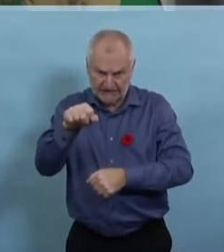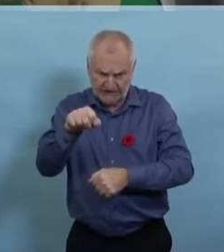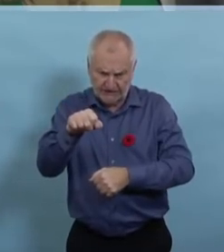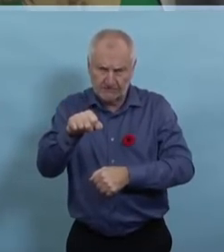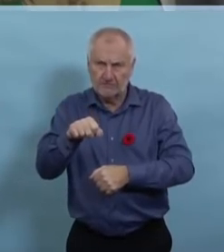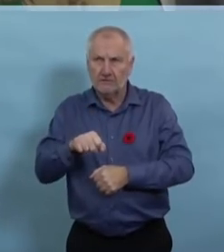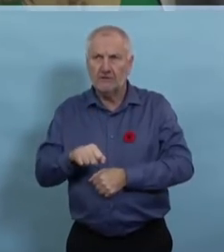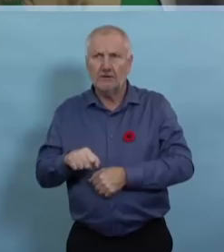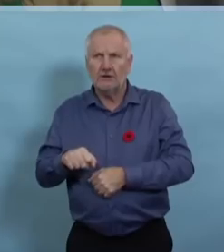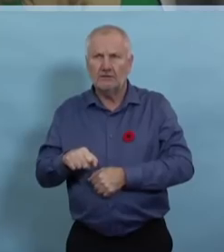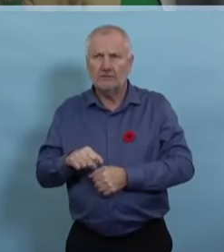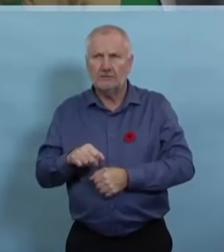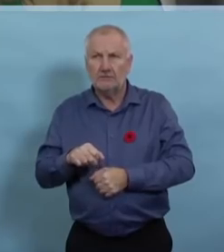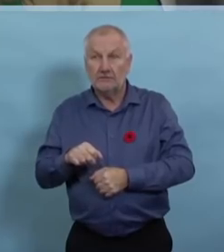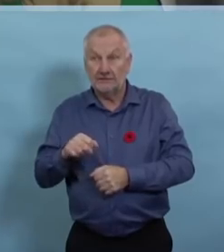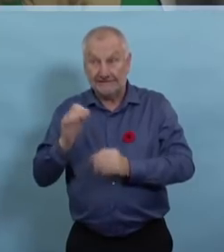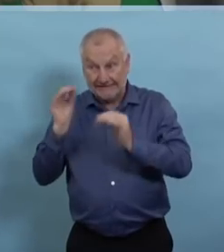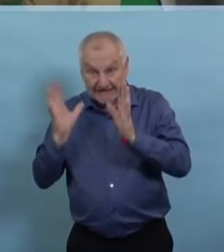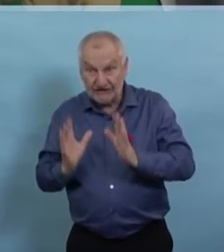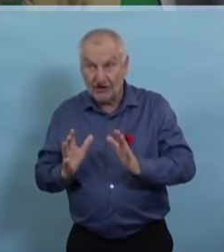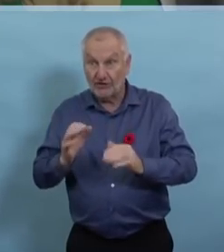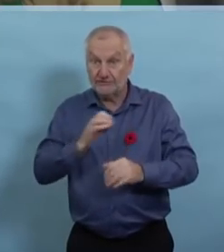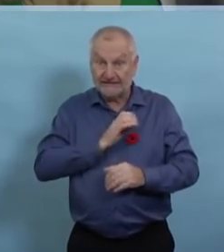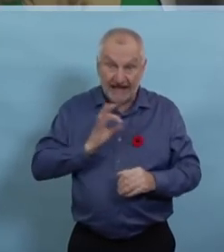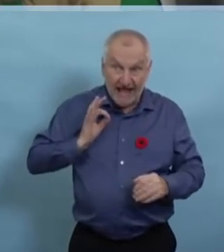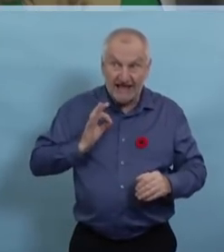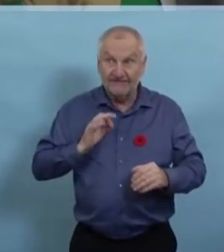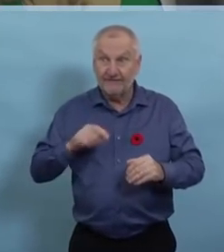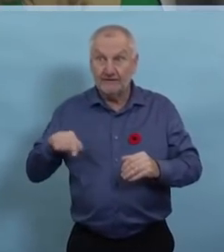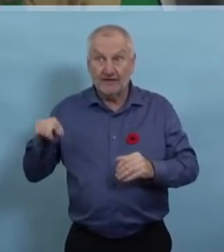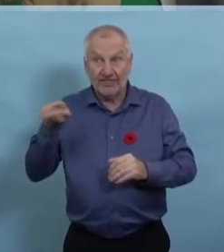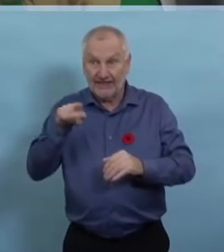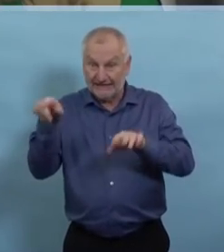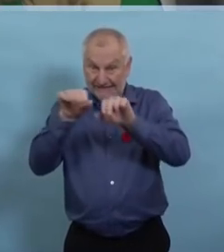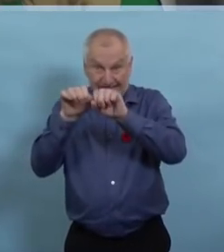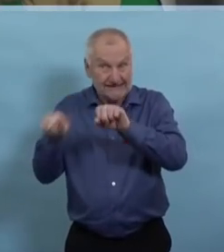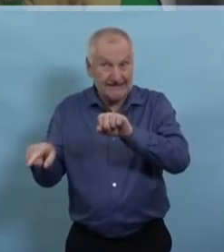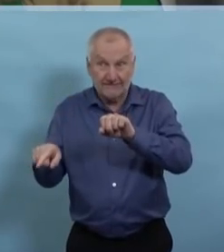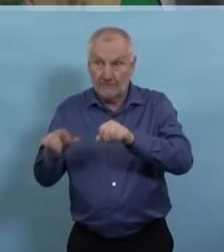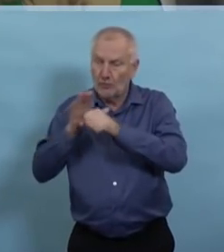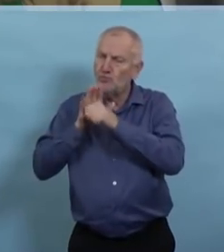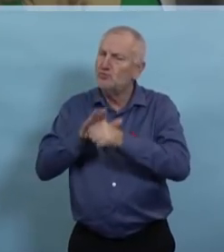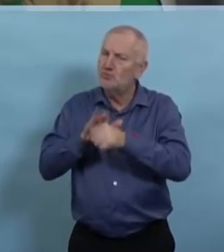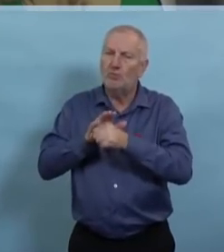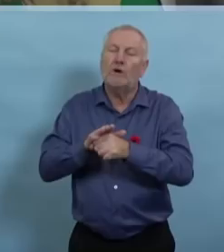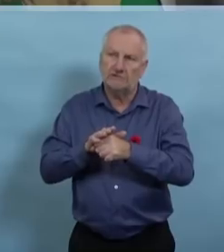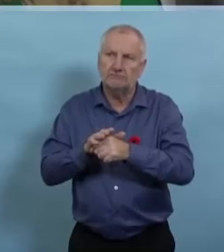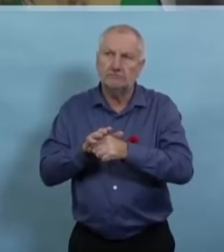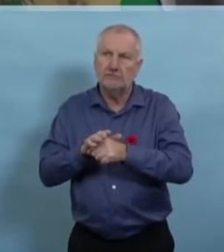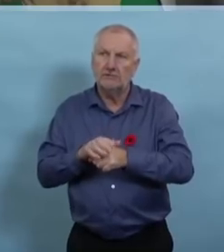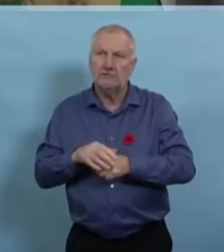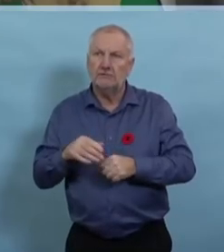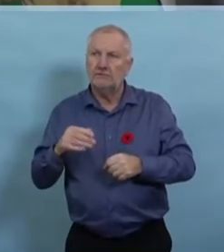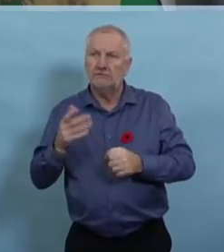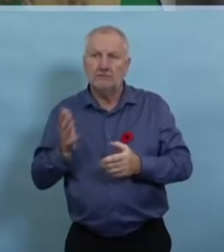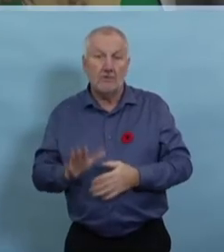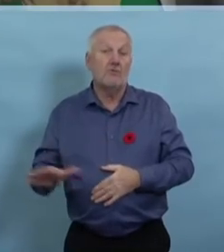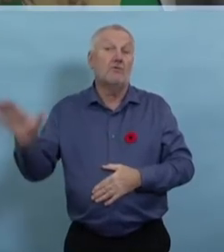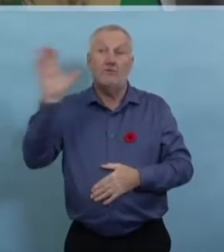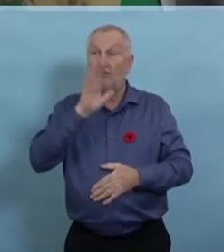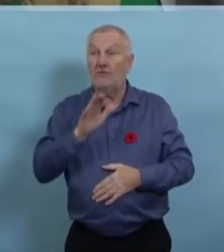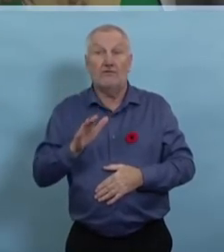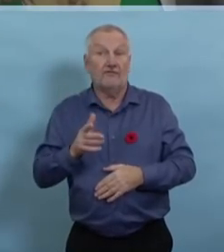are working in the system, because there are, as there are stresses, it seemingly everywhere is in society these days. But